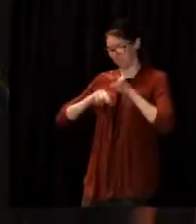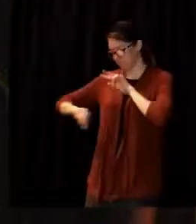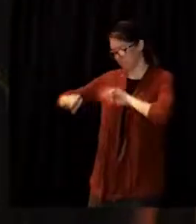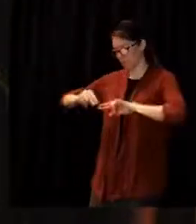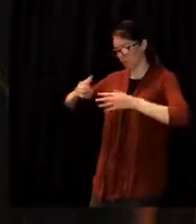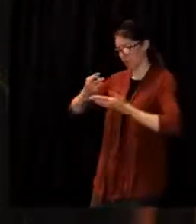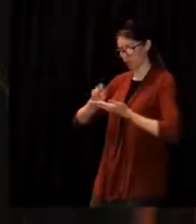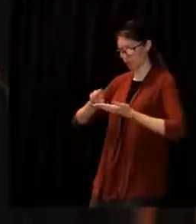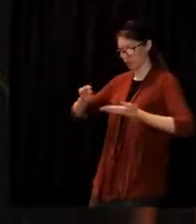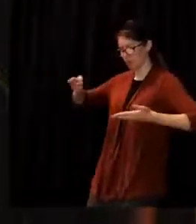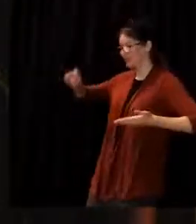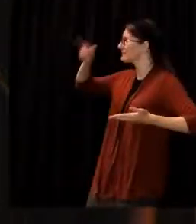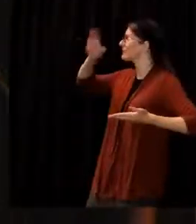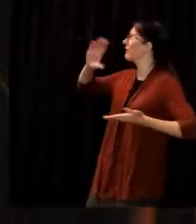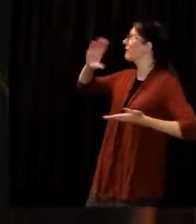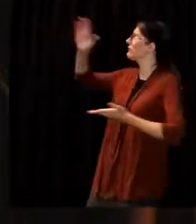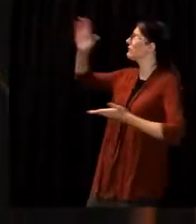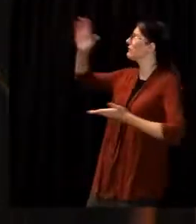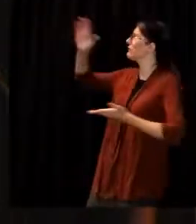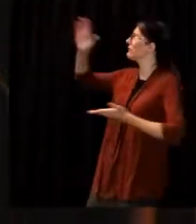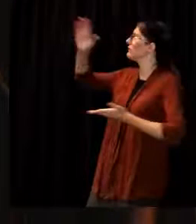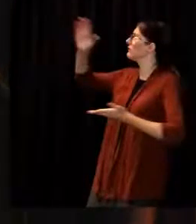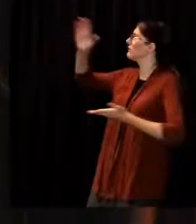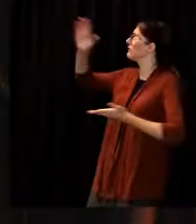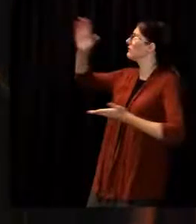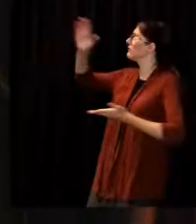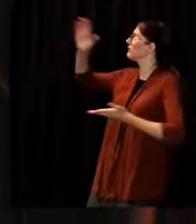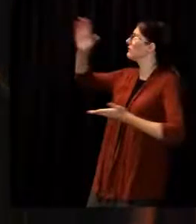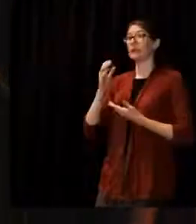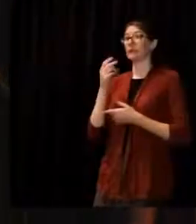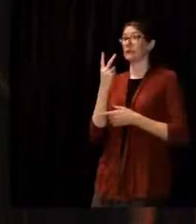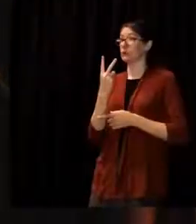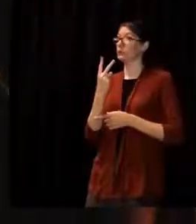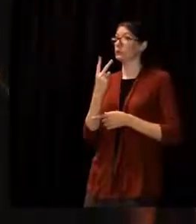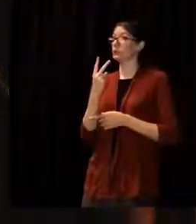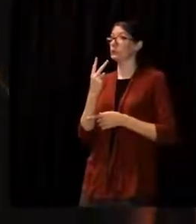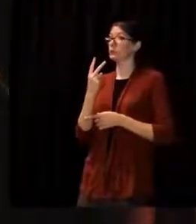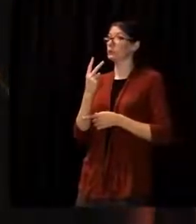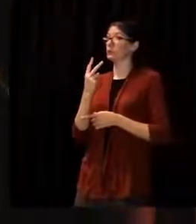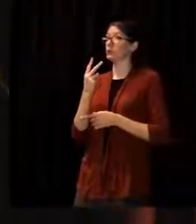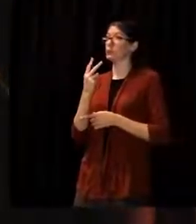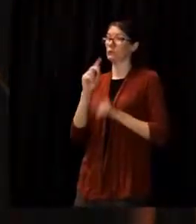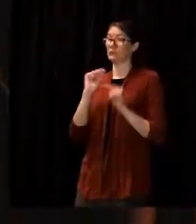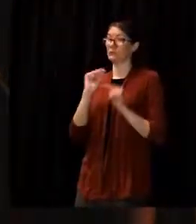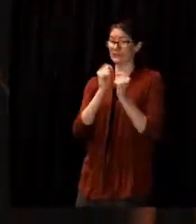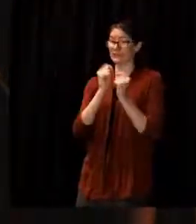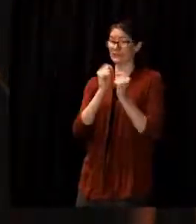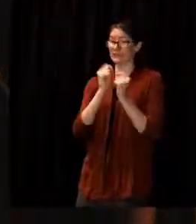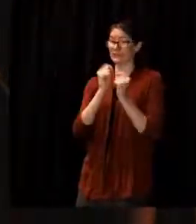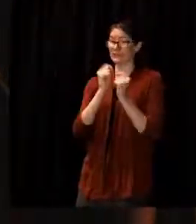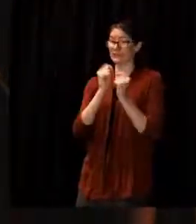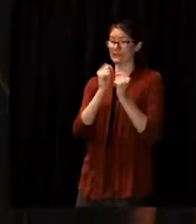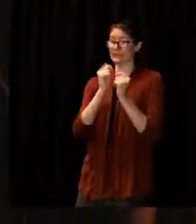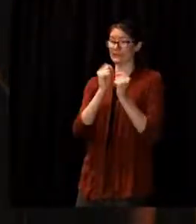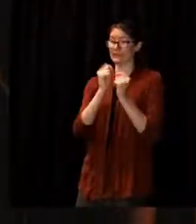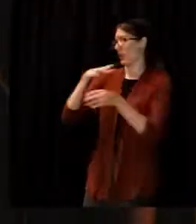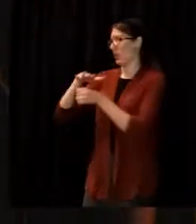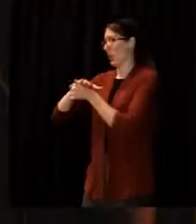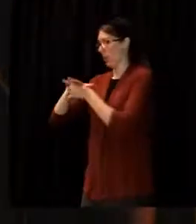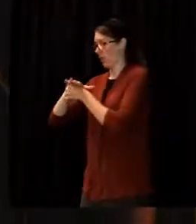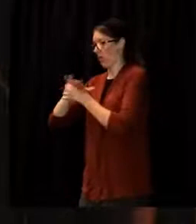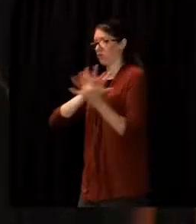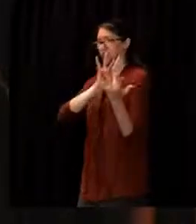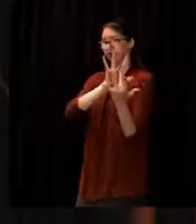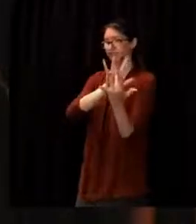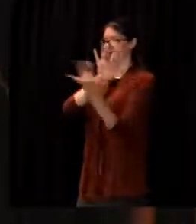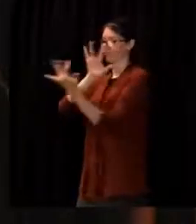God has given us, that we've found. And we've got 2 teams that we've had already. That's our World Outreach team and our local outreach team. And each